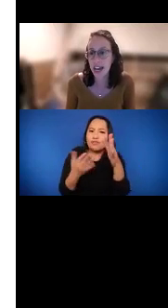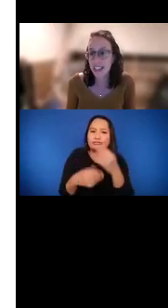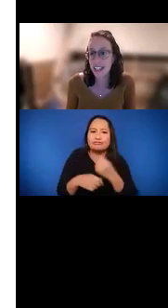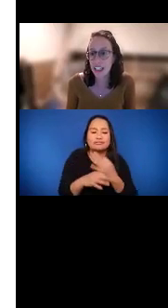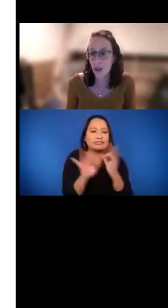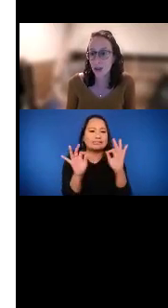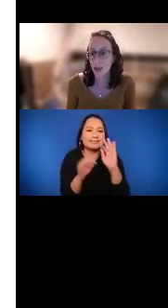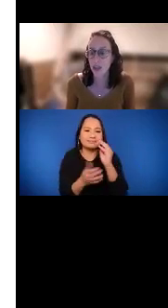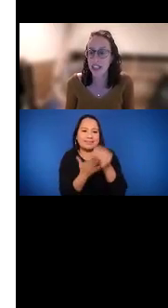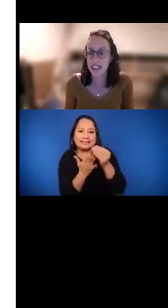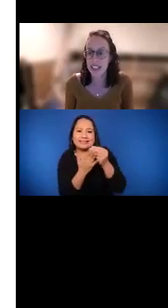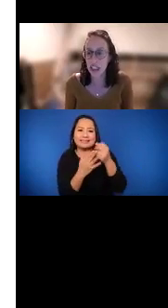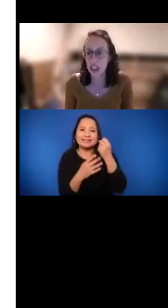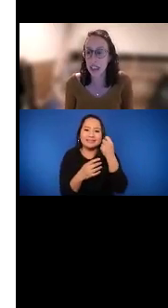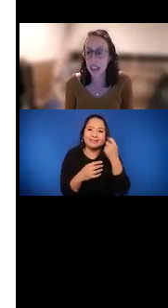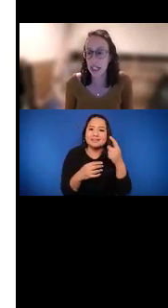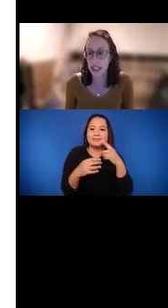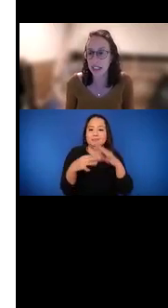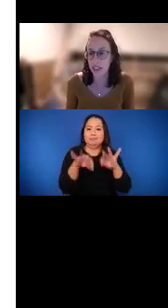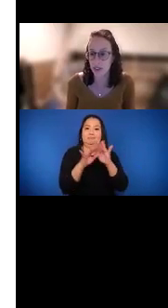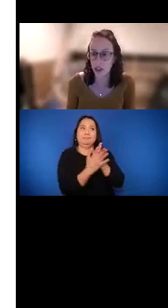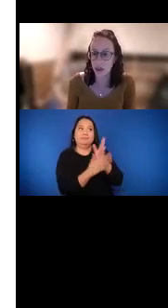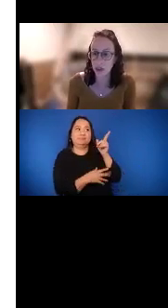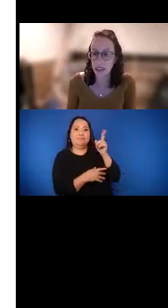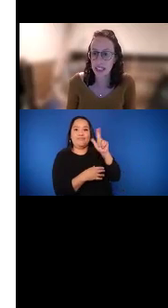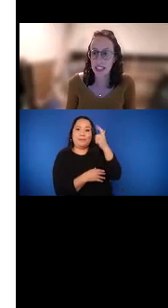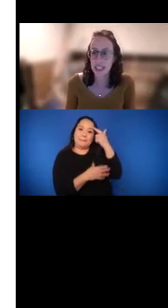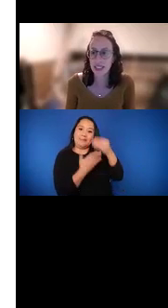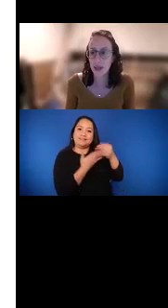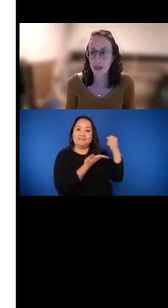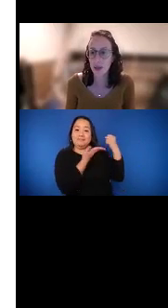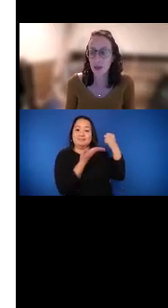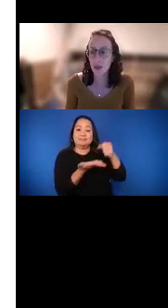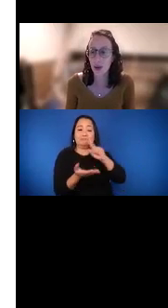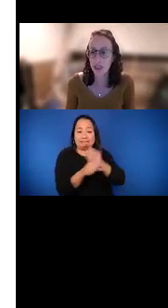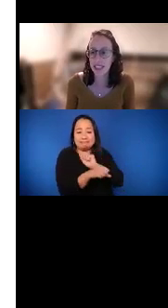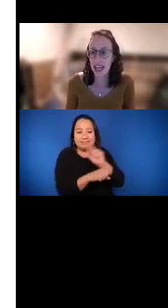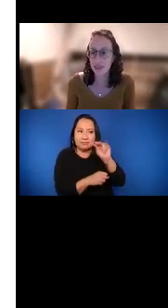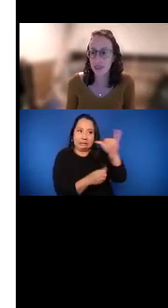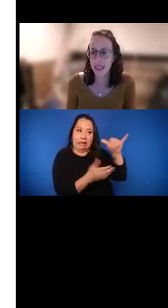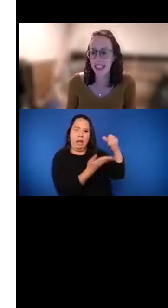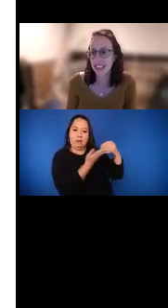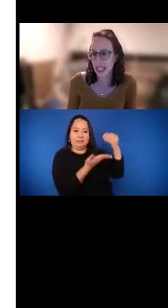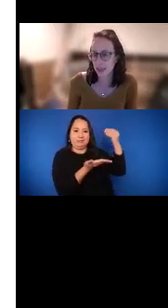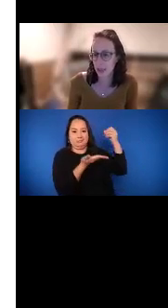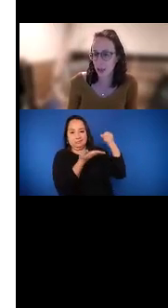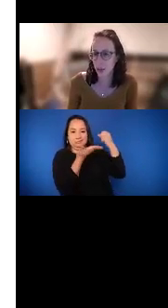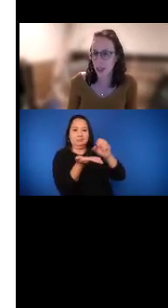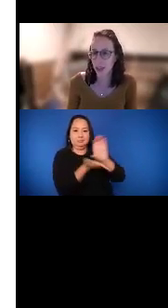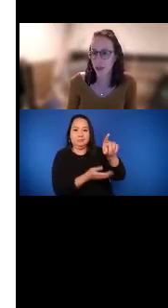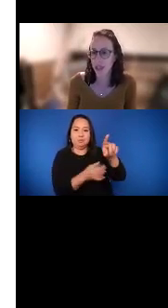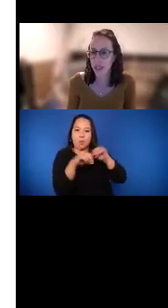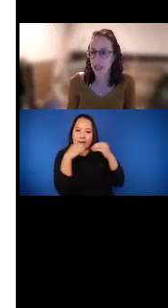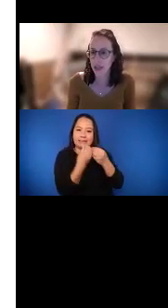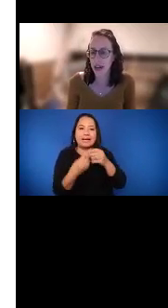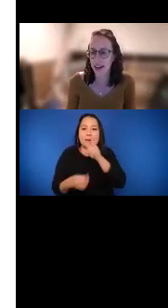in reality go to organizations, not individuals. So you always have to be skeptical